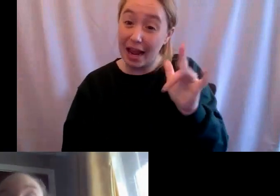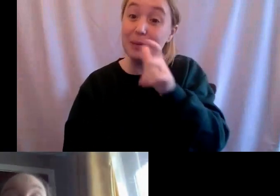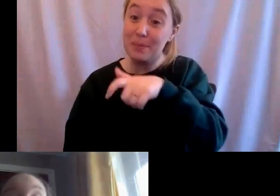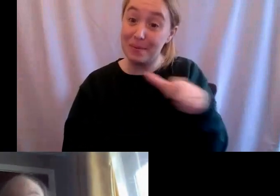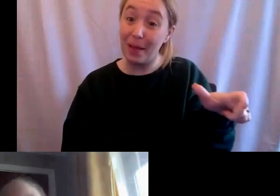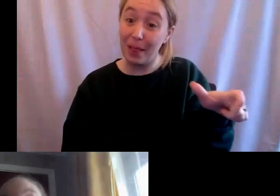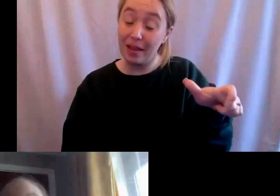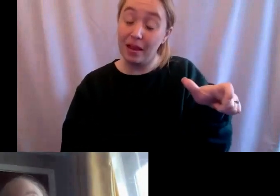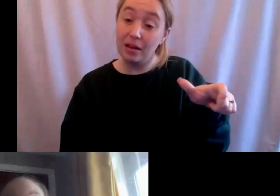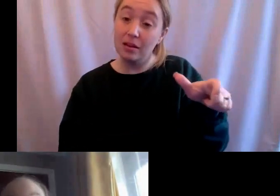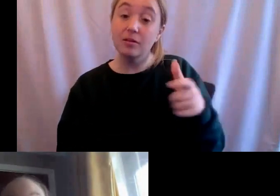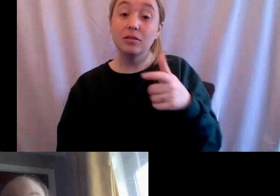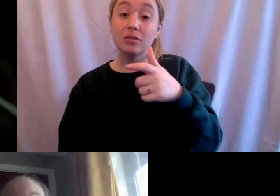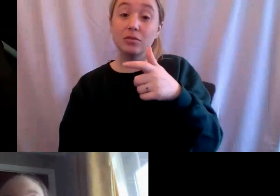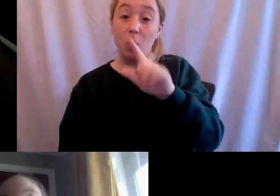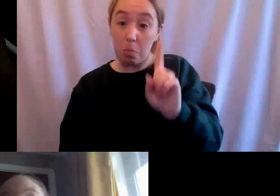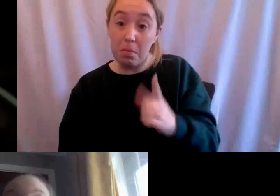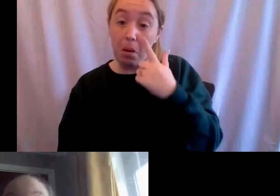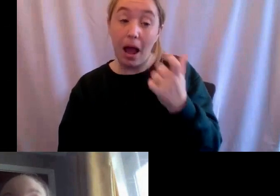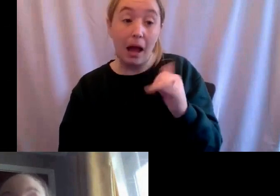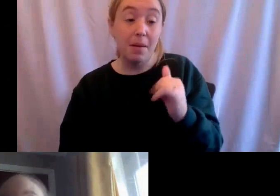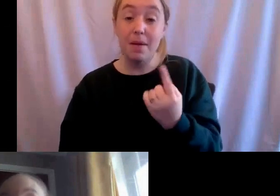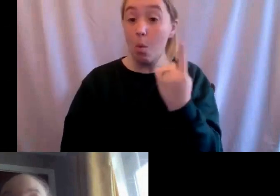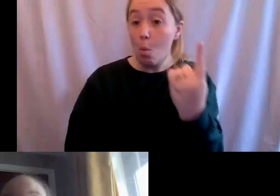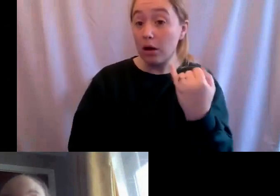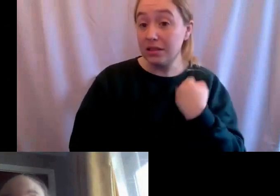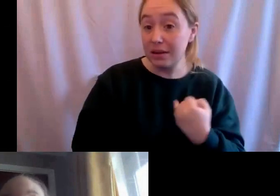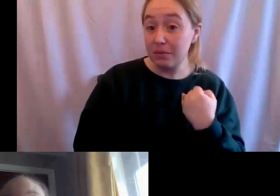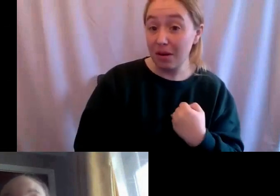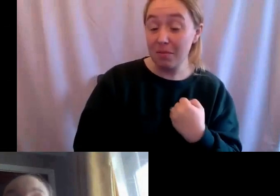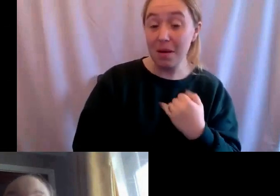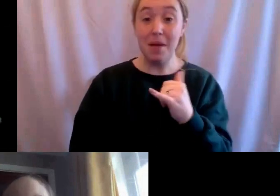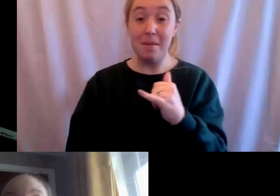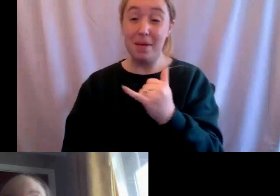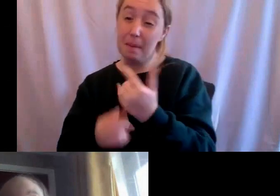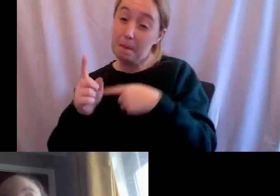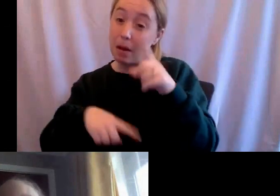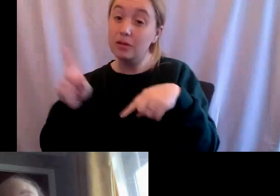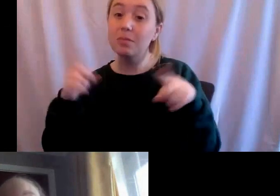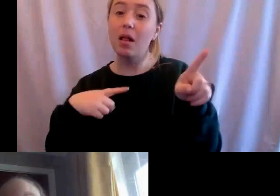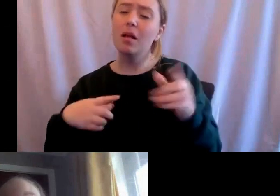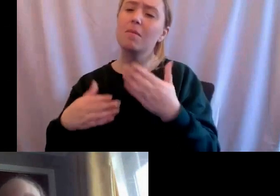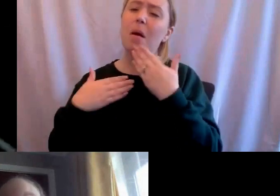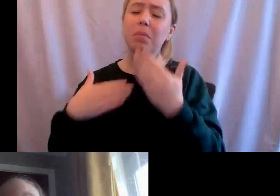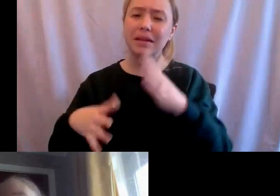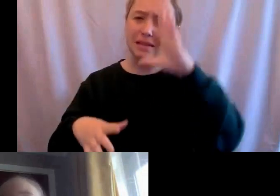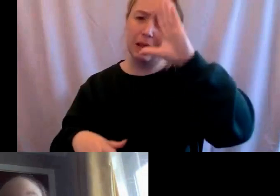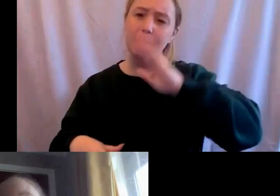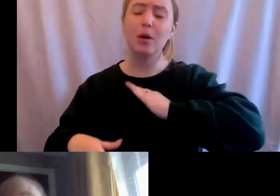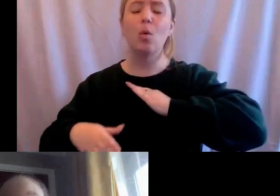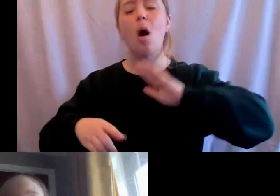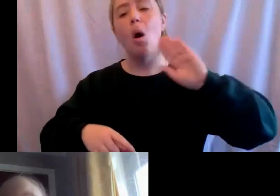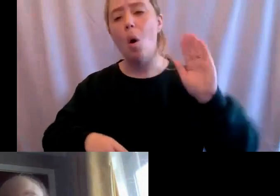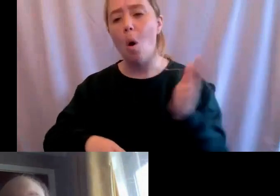symptoms or just one of these symptoms. And never feel afraid to tell us about all of your symptoms.